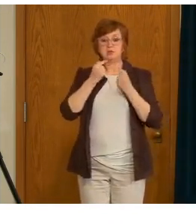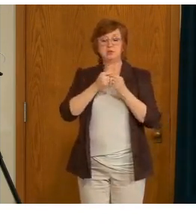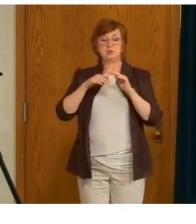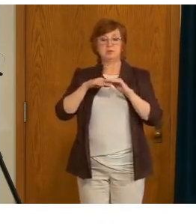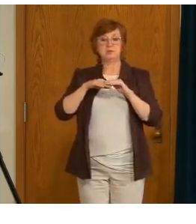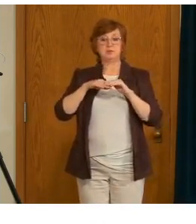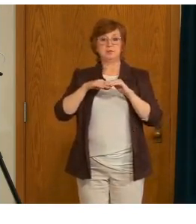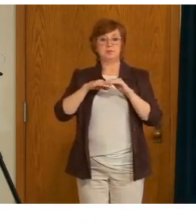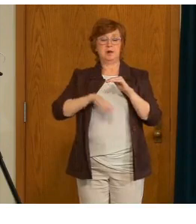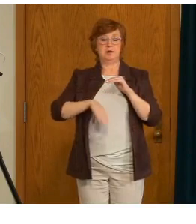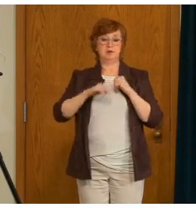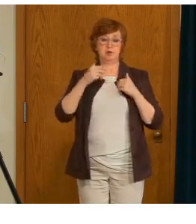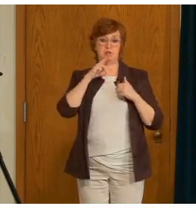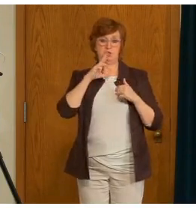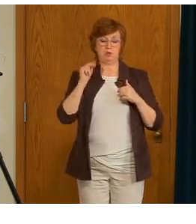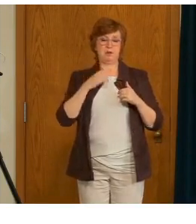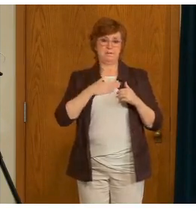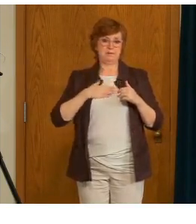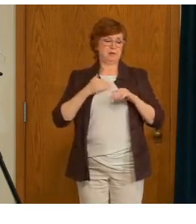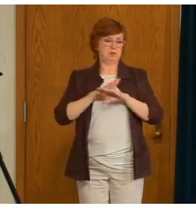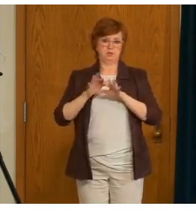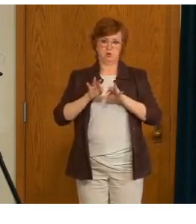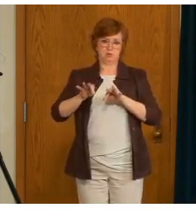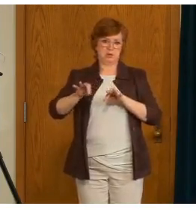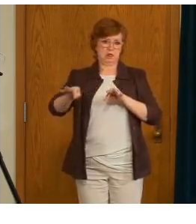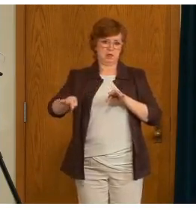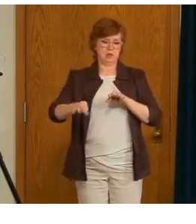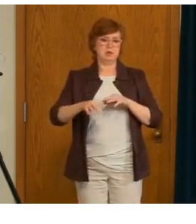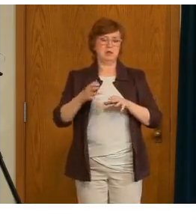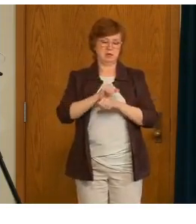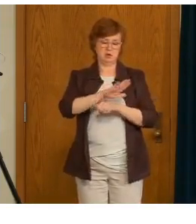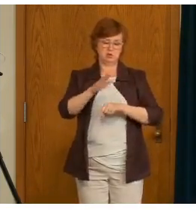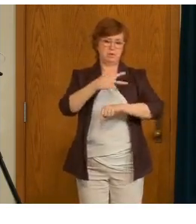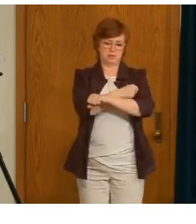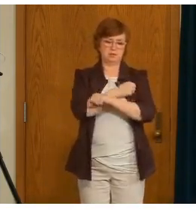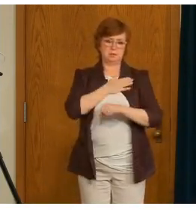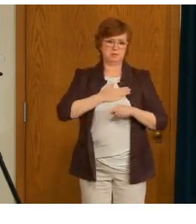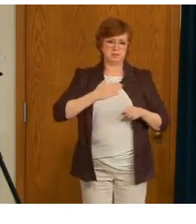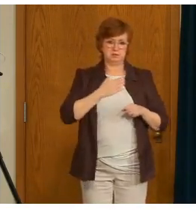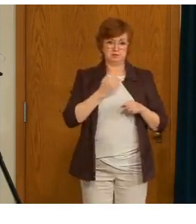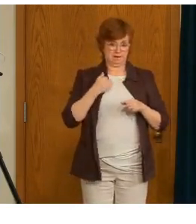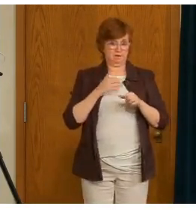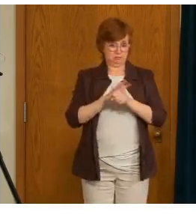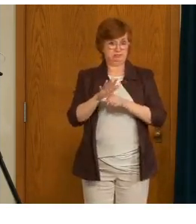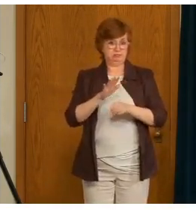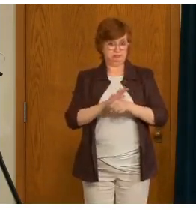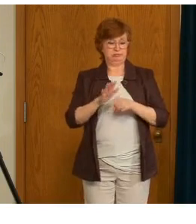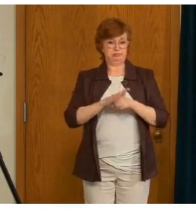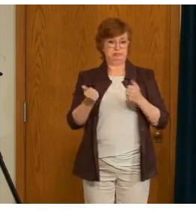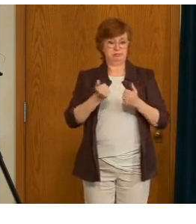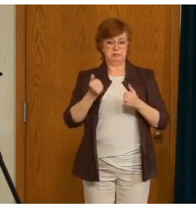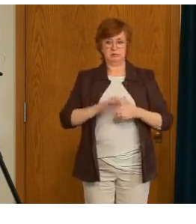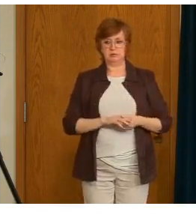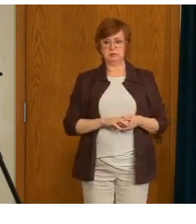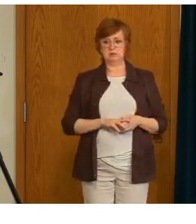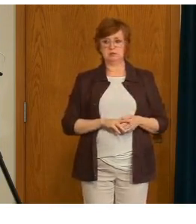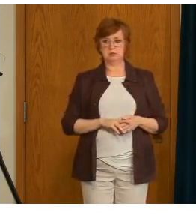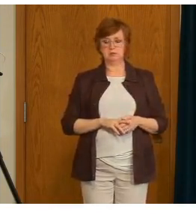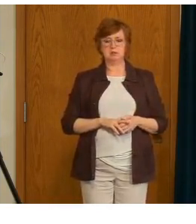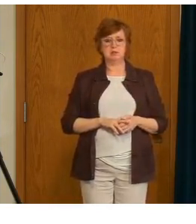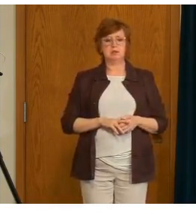get vaccinated. The supplies are there. And certainly the fact that 30% of COVID cases were in persons under the age of